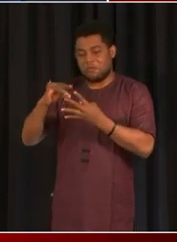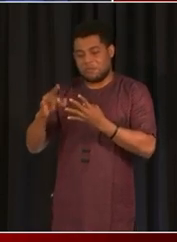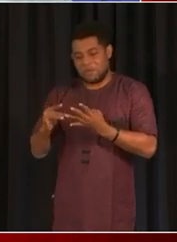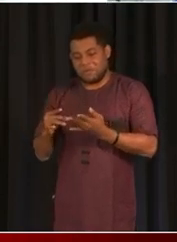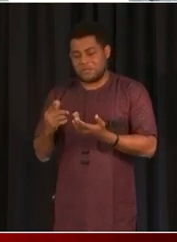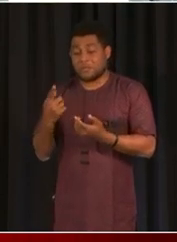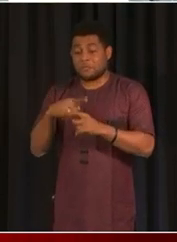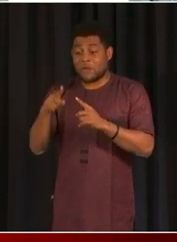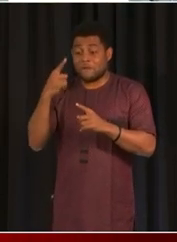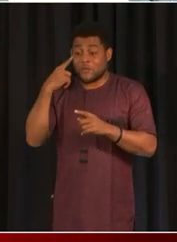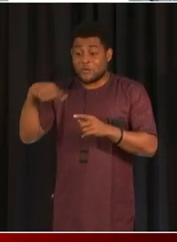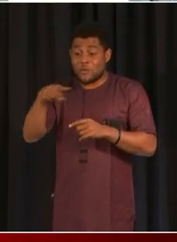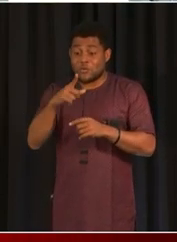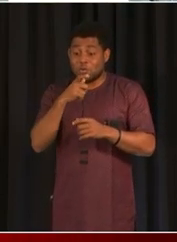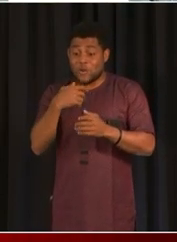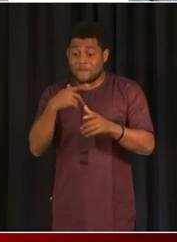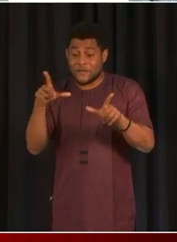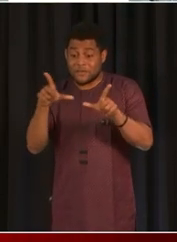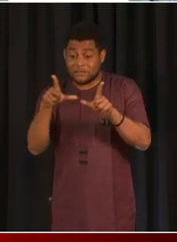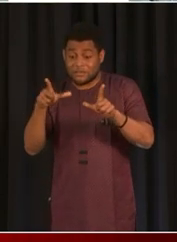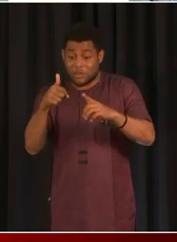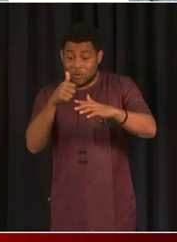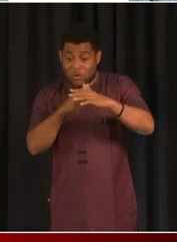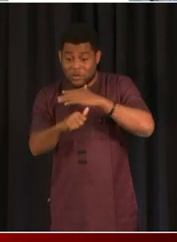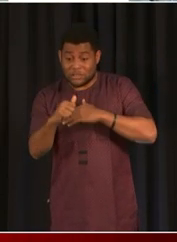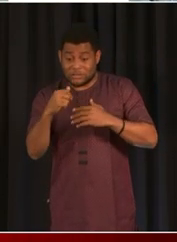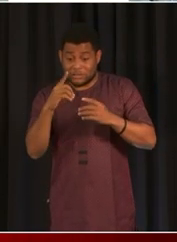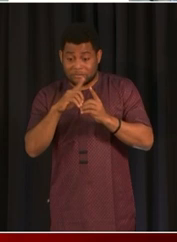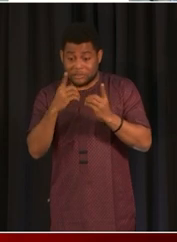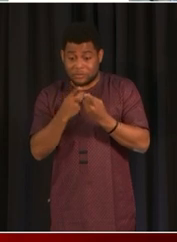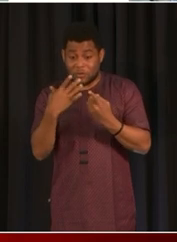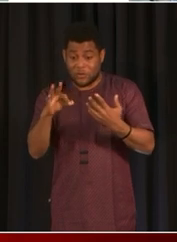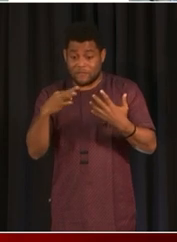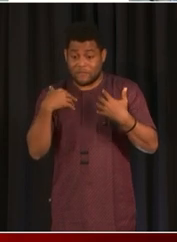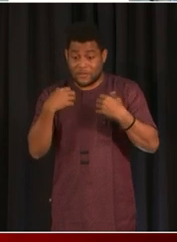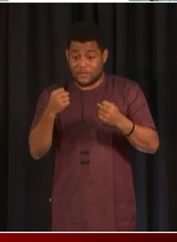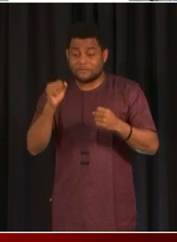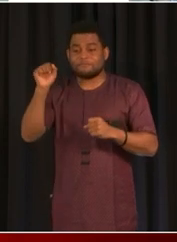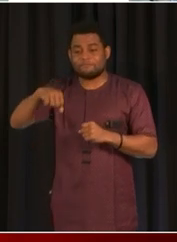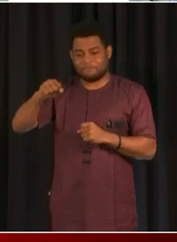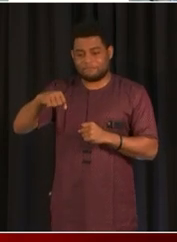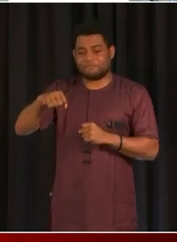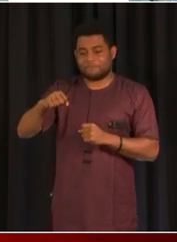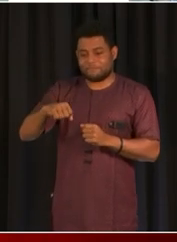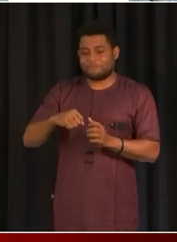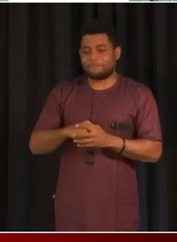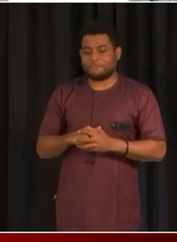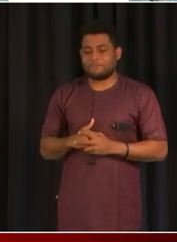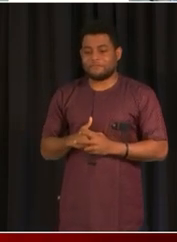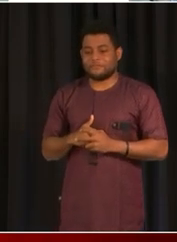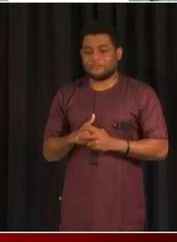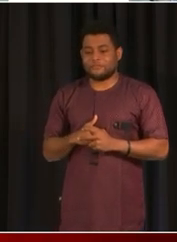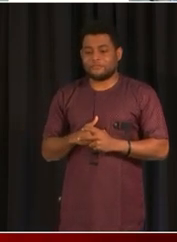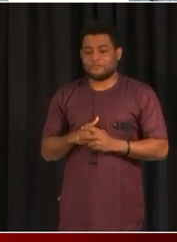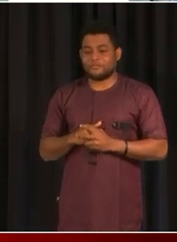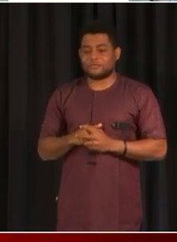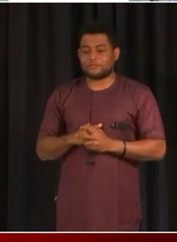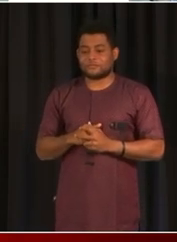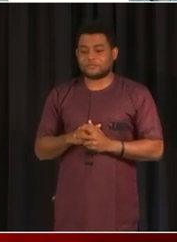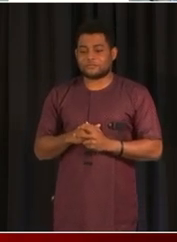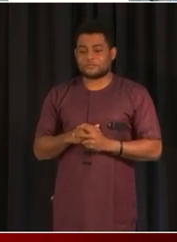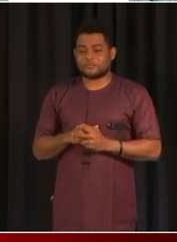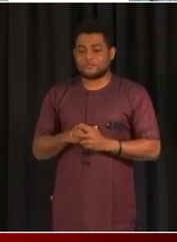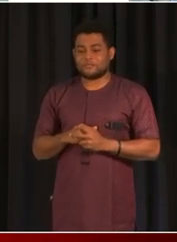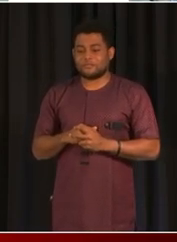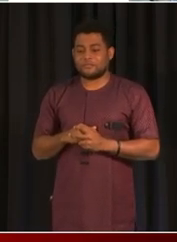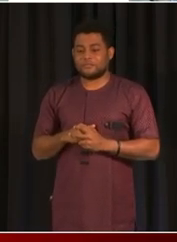or come under your authority as the director of the Department of Health? That is correct. And so if, say, Pfizer became fully authorized,